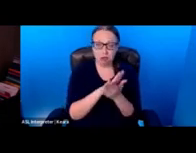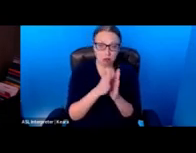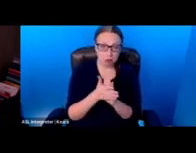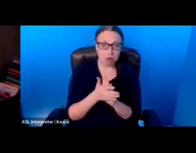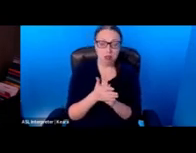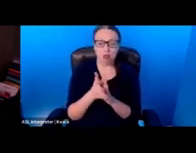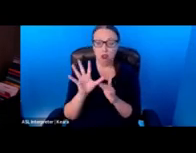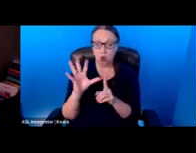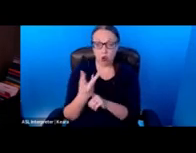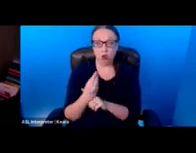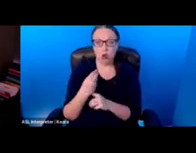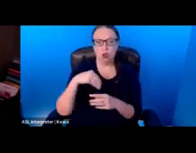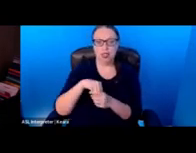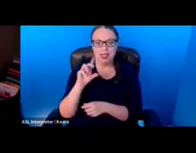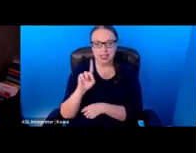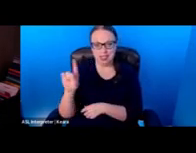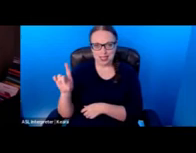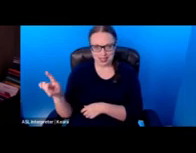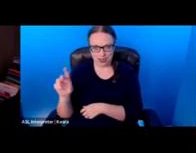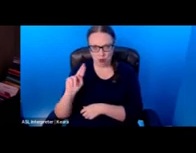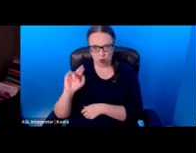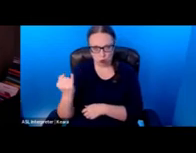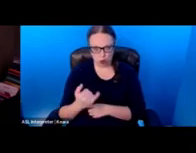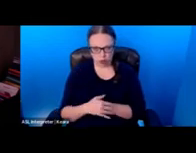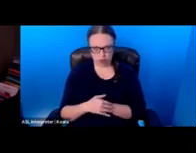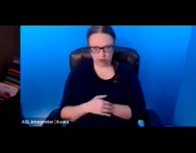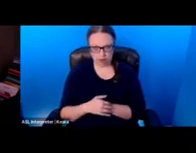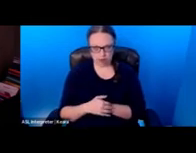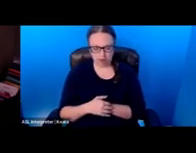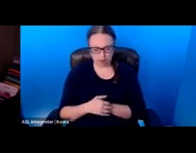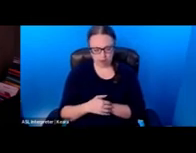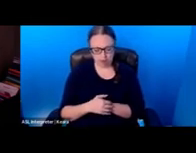Jersey. So it's really designed